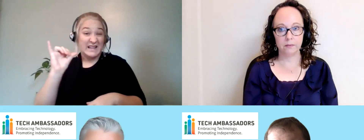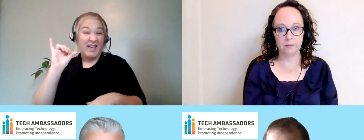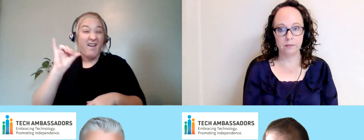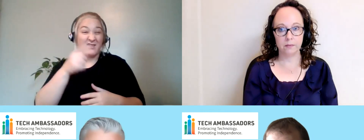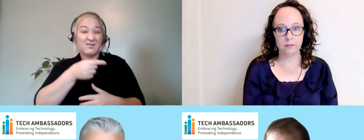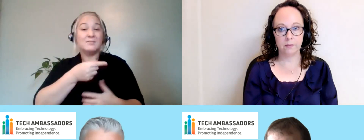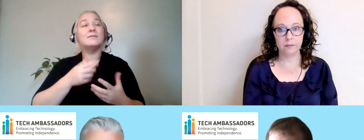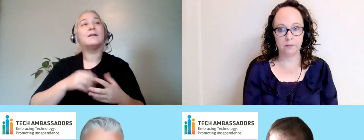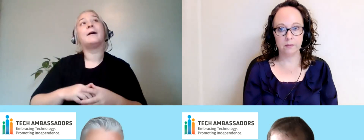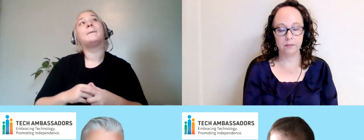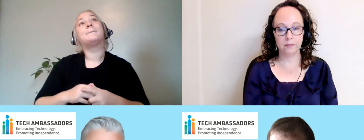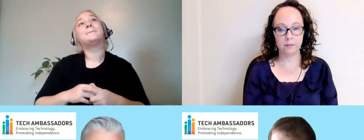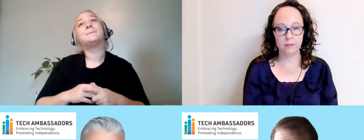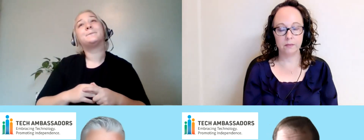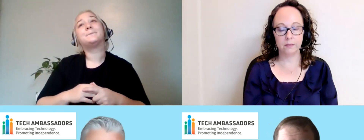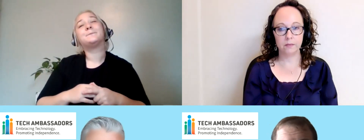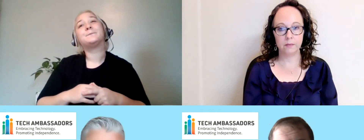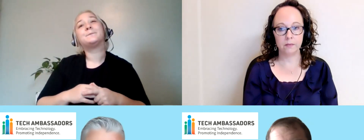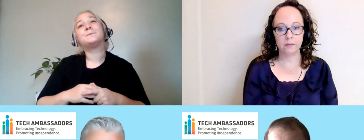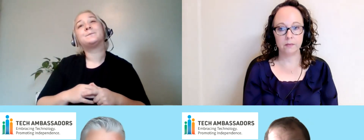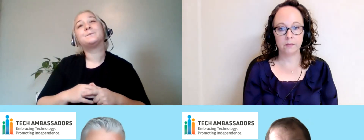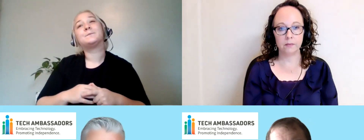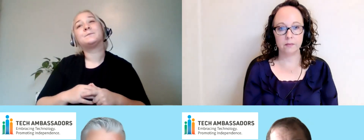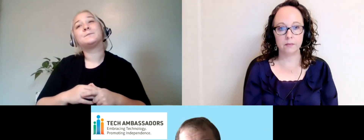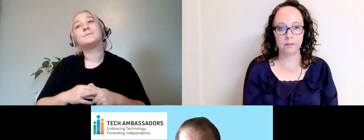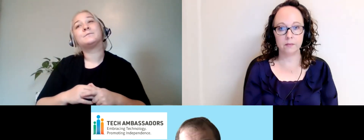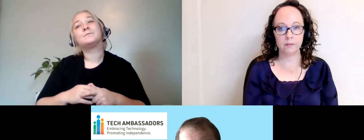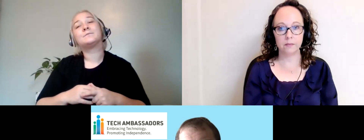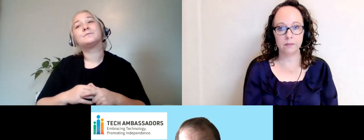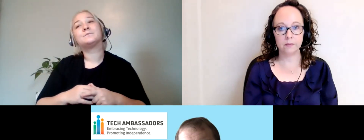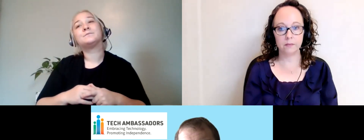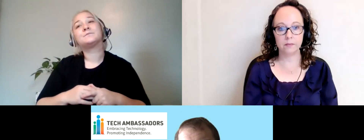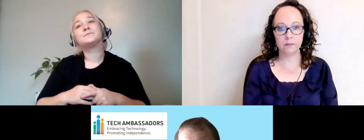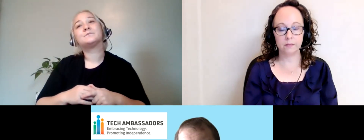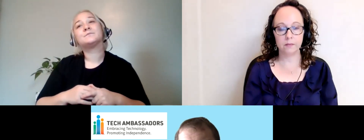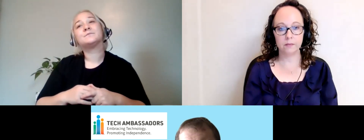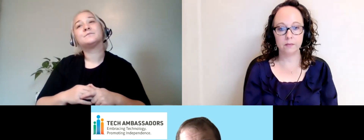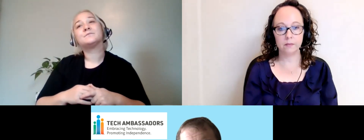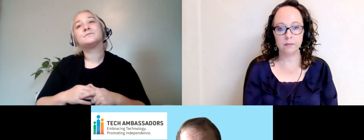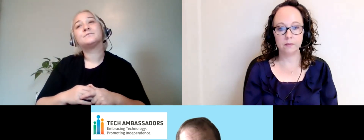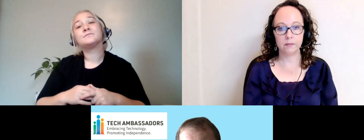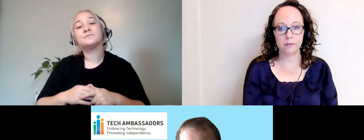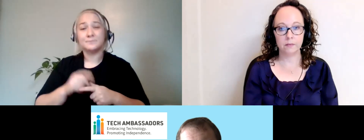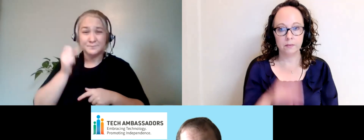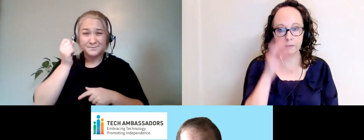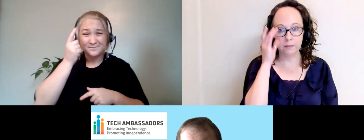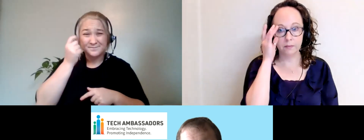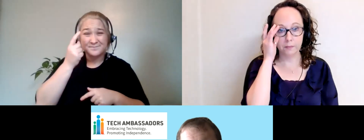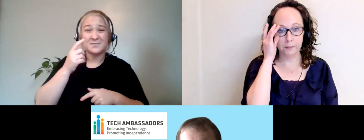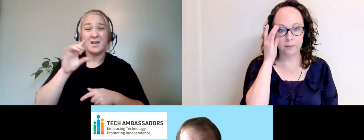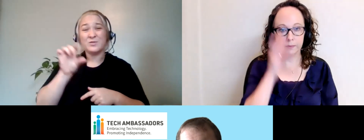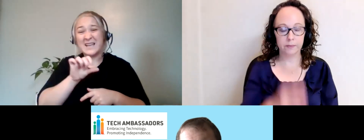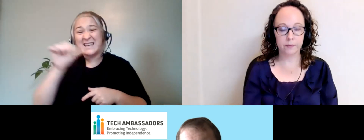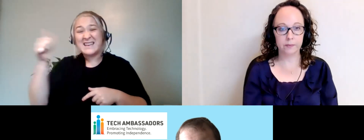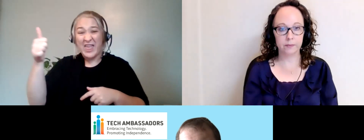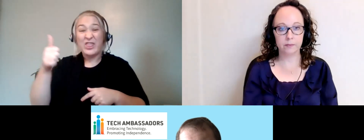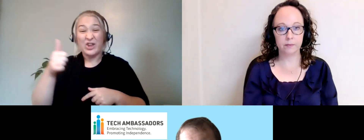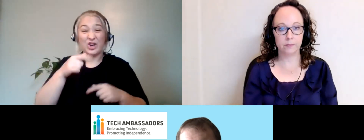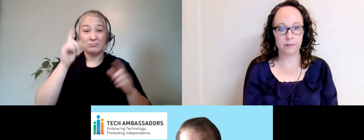video. But I tried a different magnifier